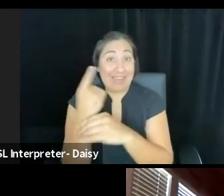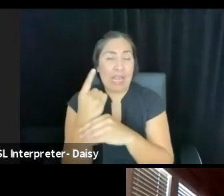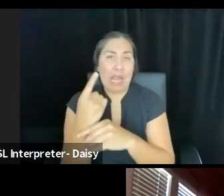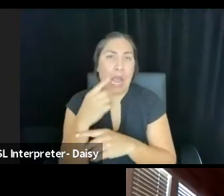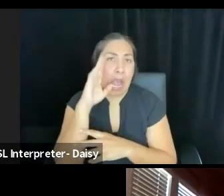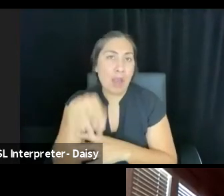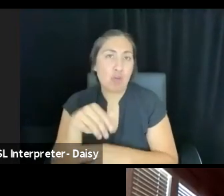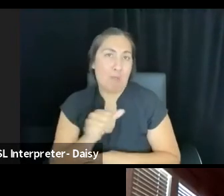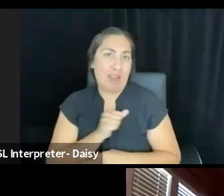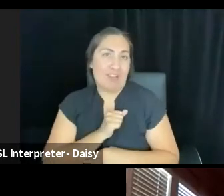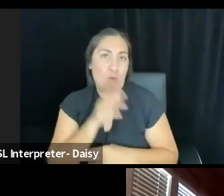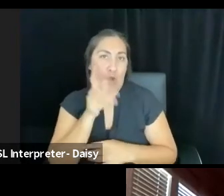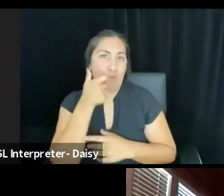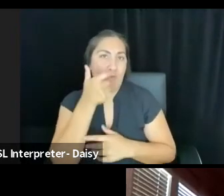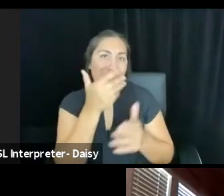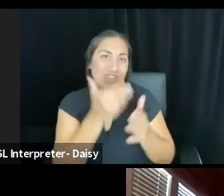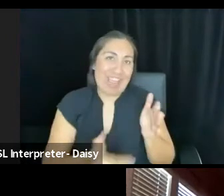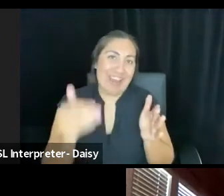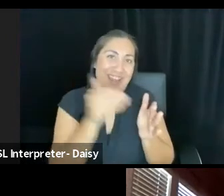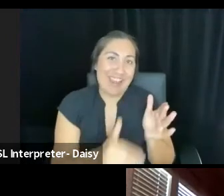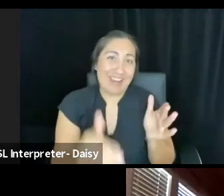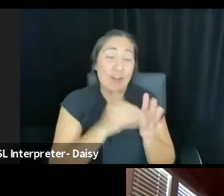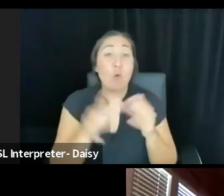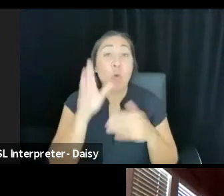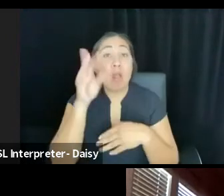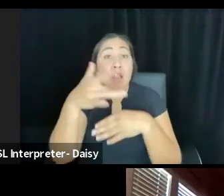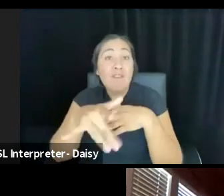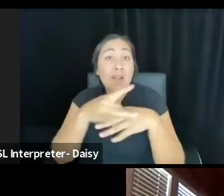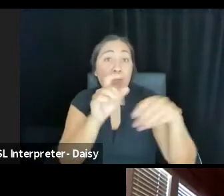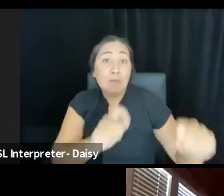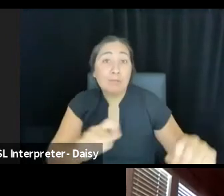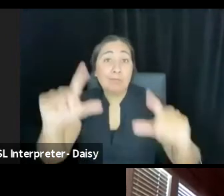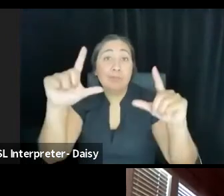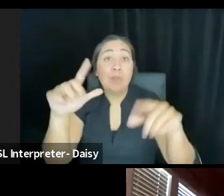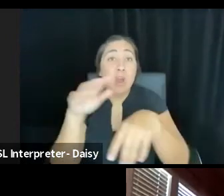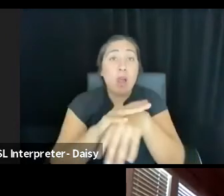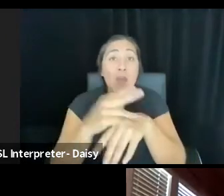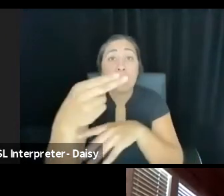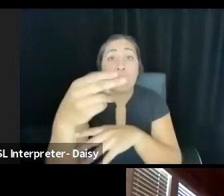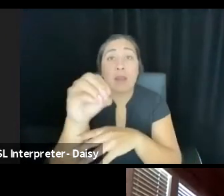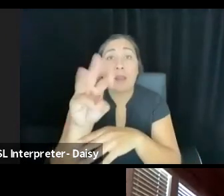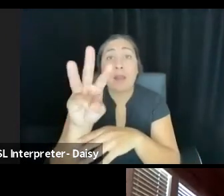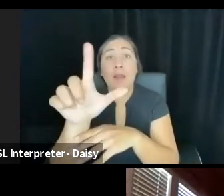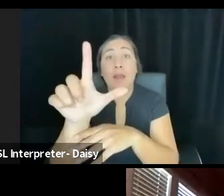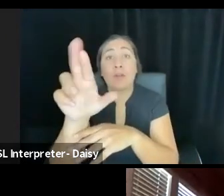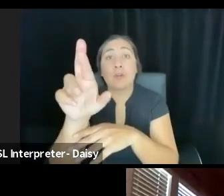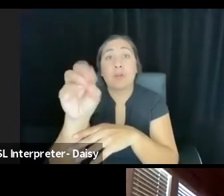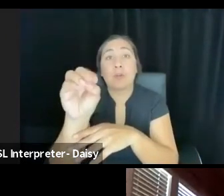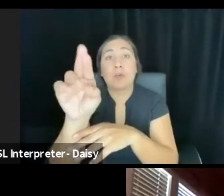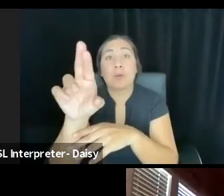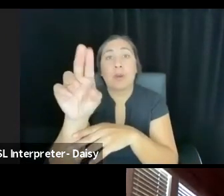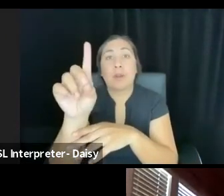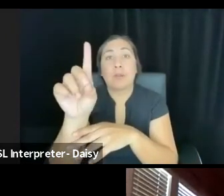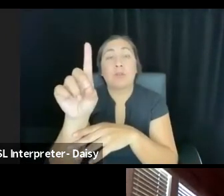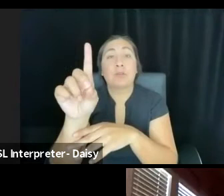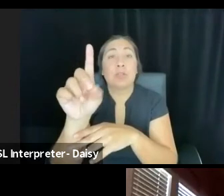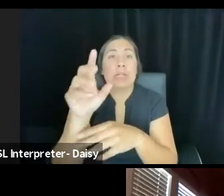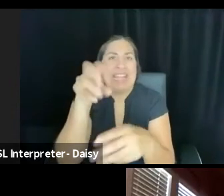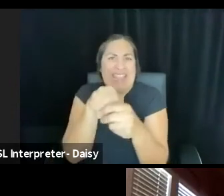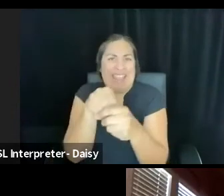be available in 24 hours on HowlRound. And our first two sessions, the first one, which focused on a